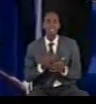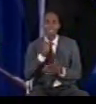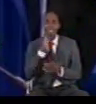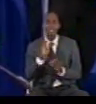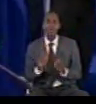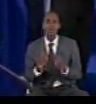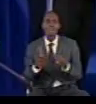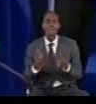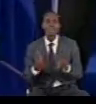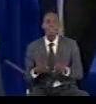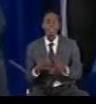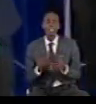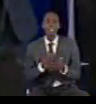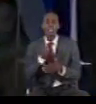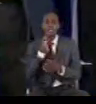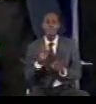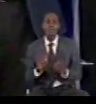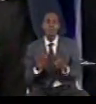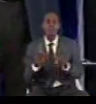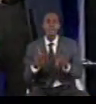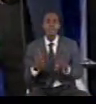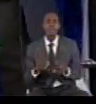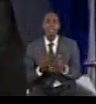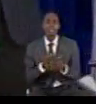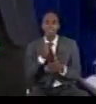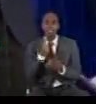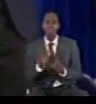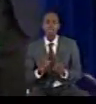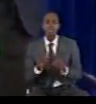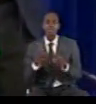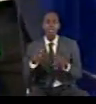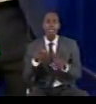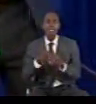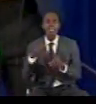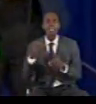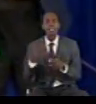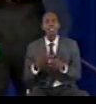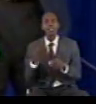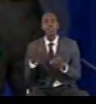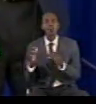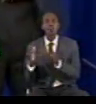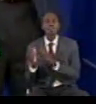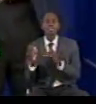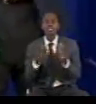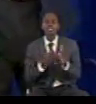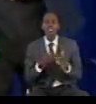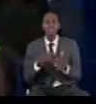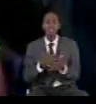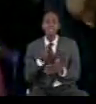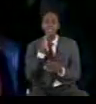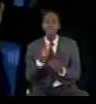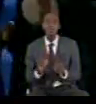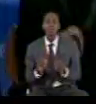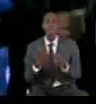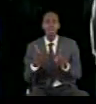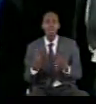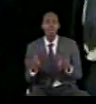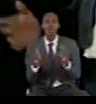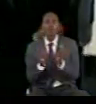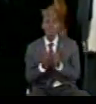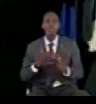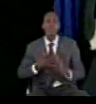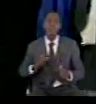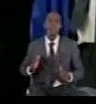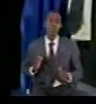It is well, oh, it is well, it is well in the name of Jesus. It is well